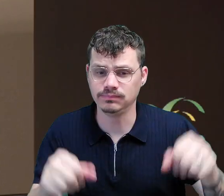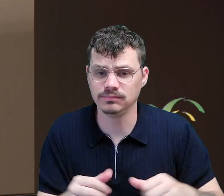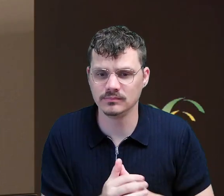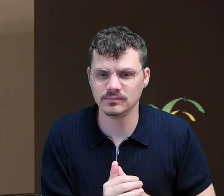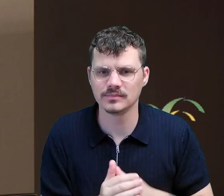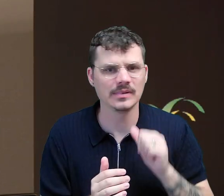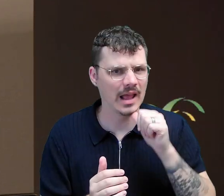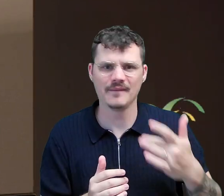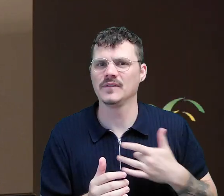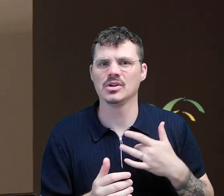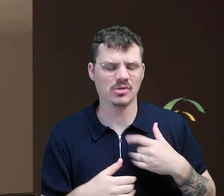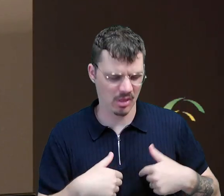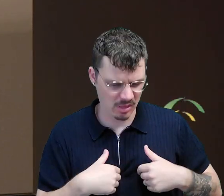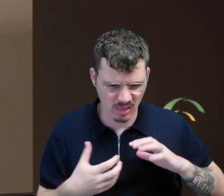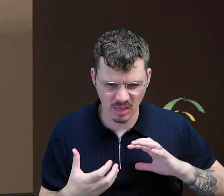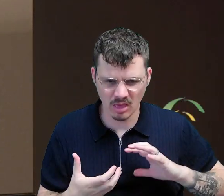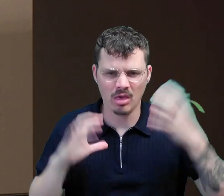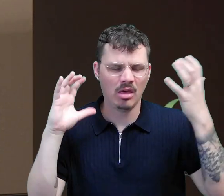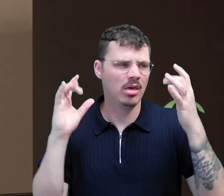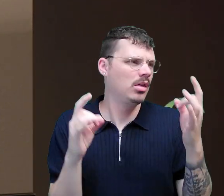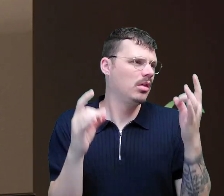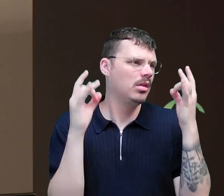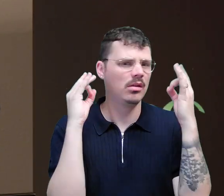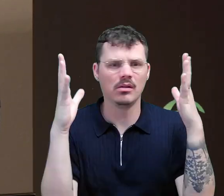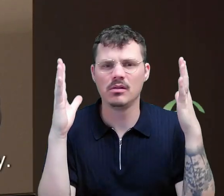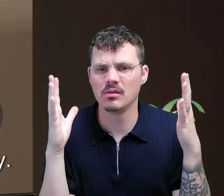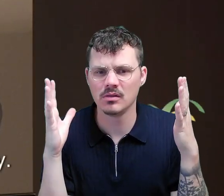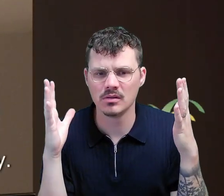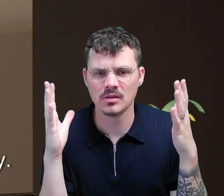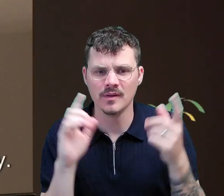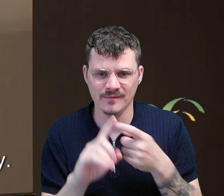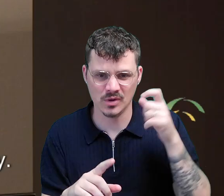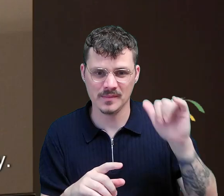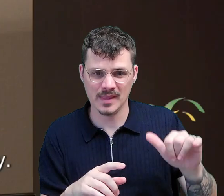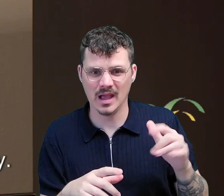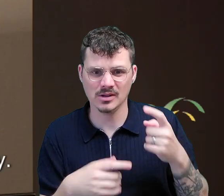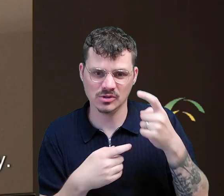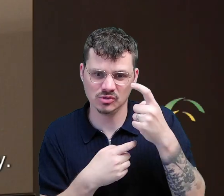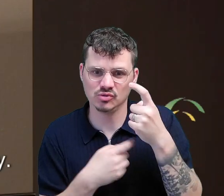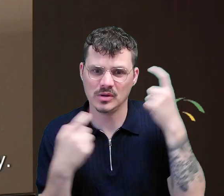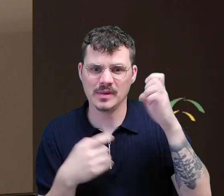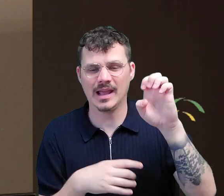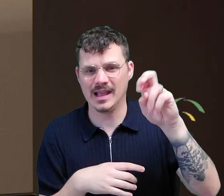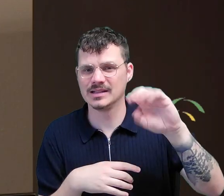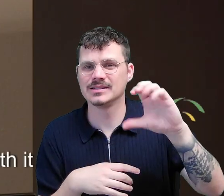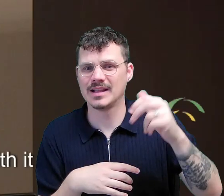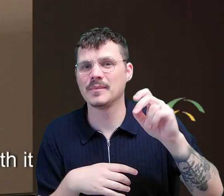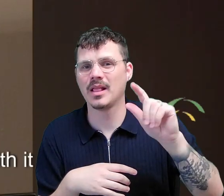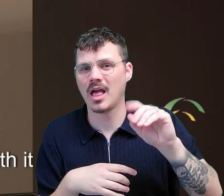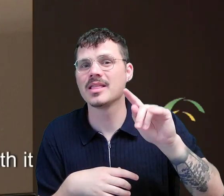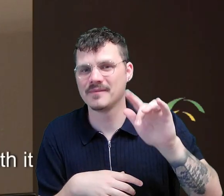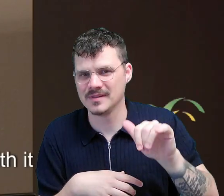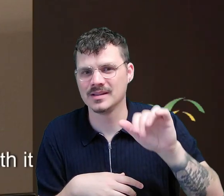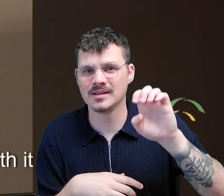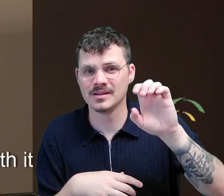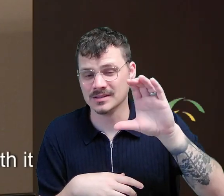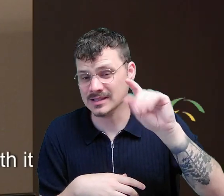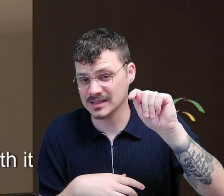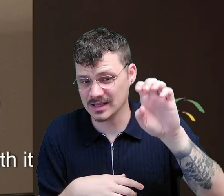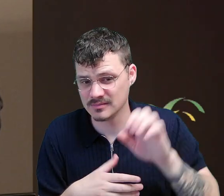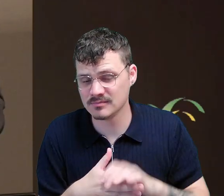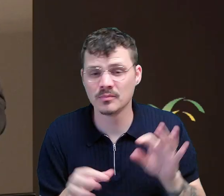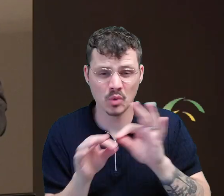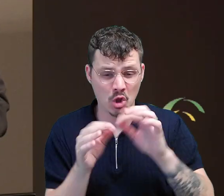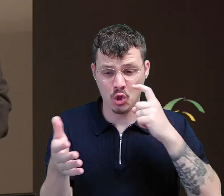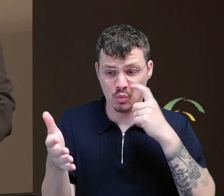and not be so miserable as they can be from this traumatic encephalopathy. Recognizing what it is and dealing